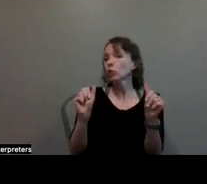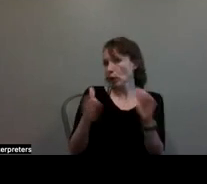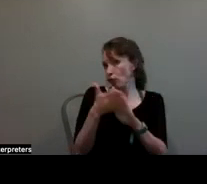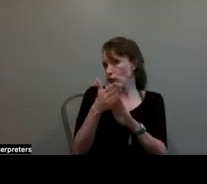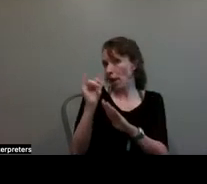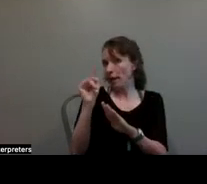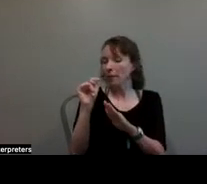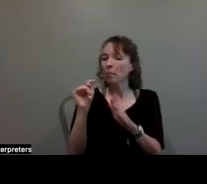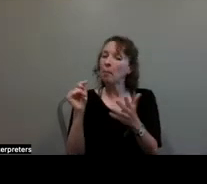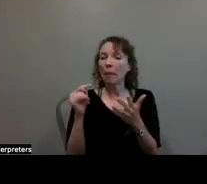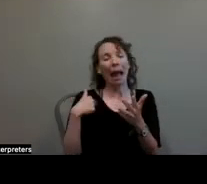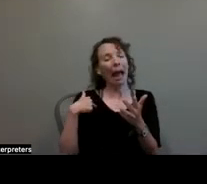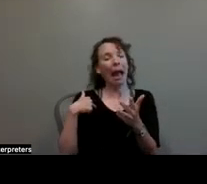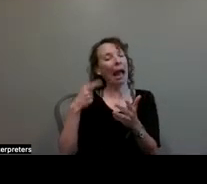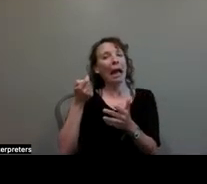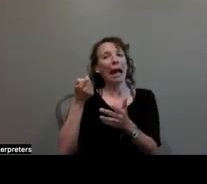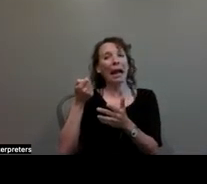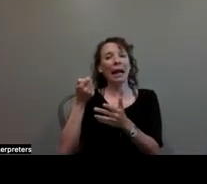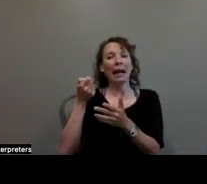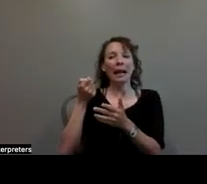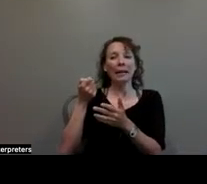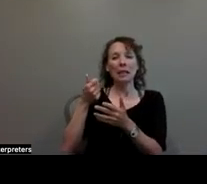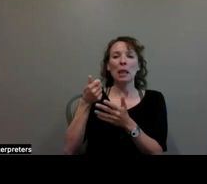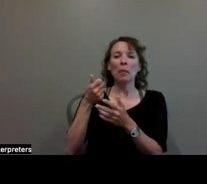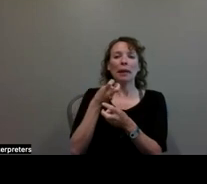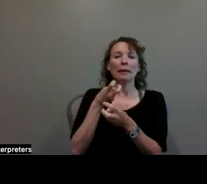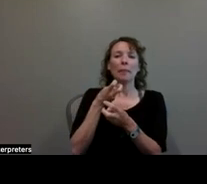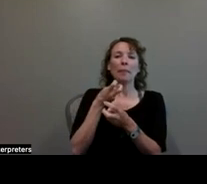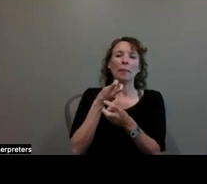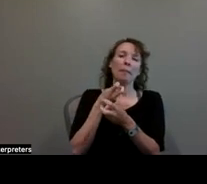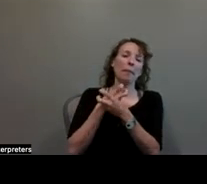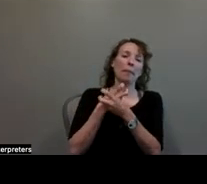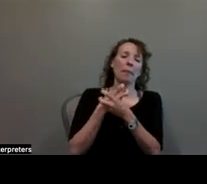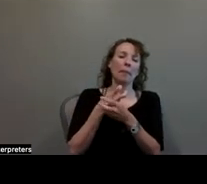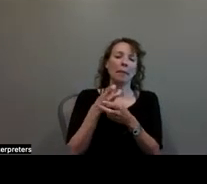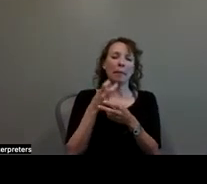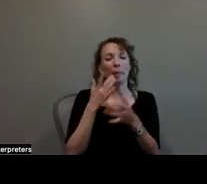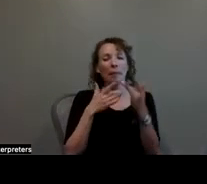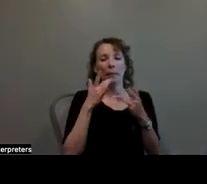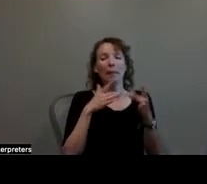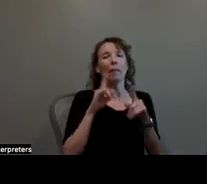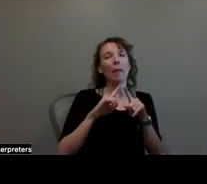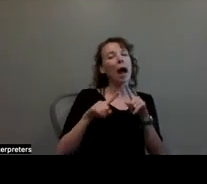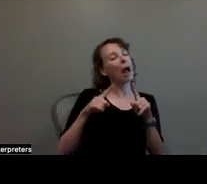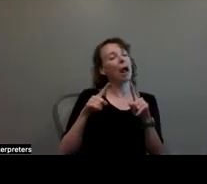Yeah, that is available, but something with like a nice API is something that I'm working on, definitely.